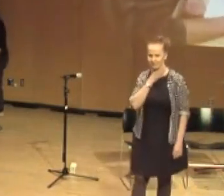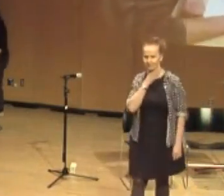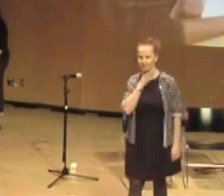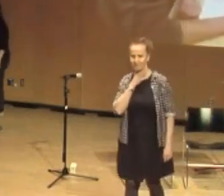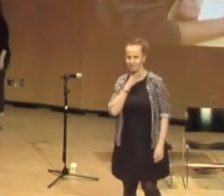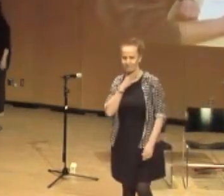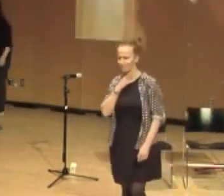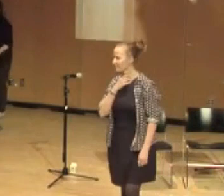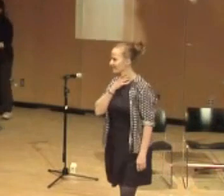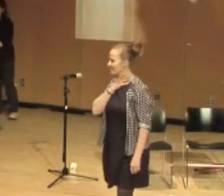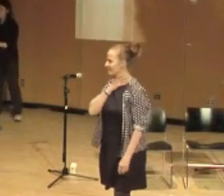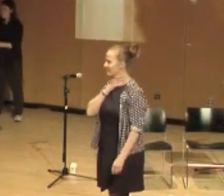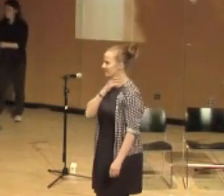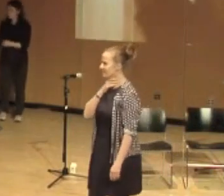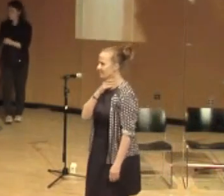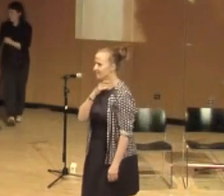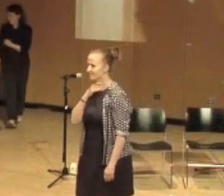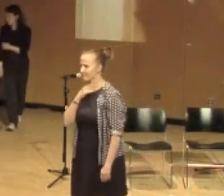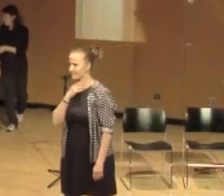just a little bit